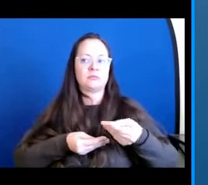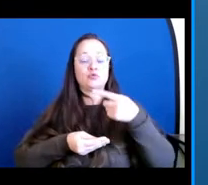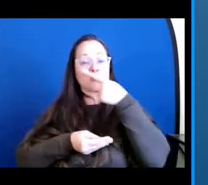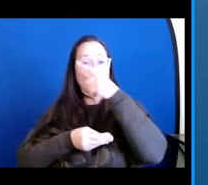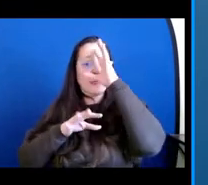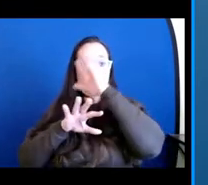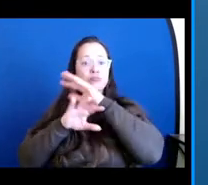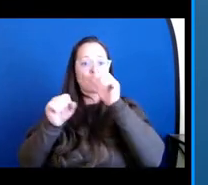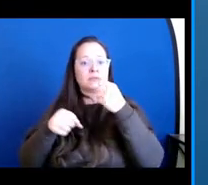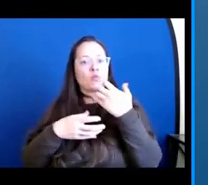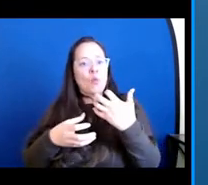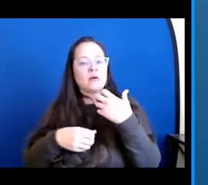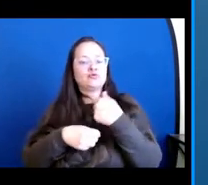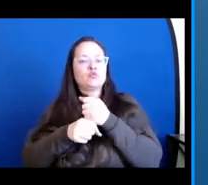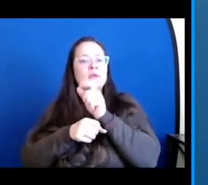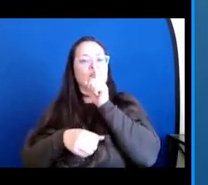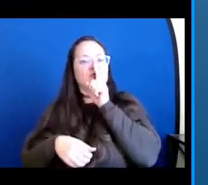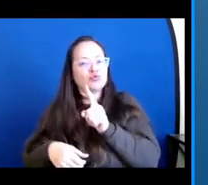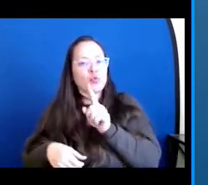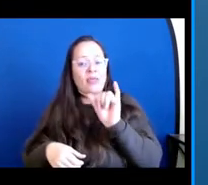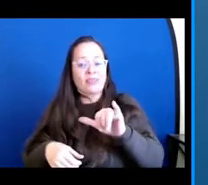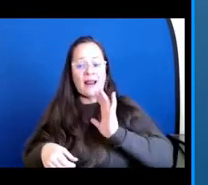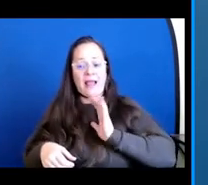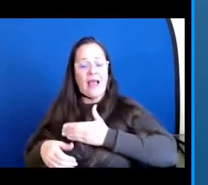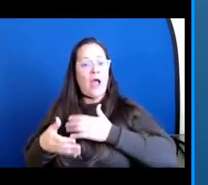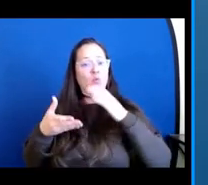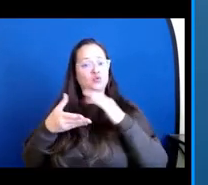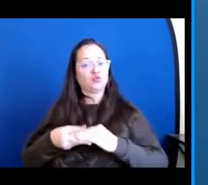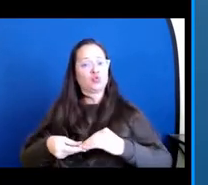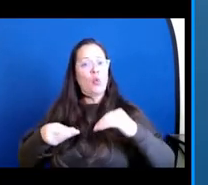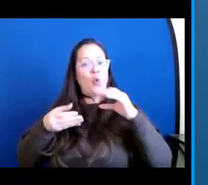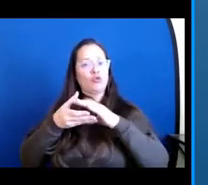that we're telling that it continues